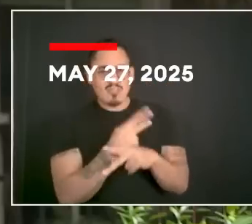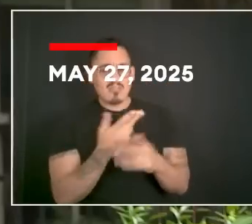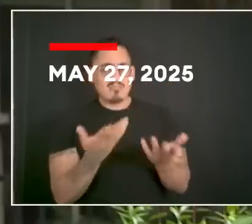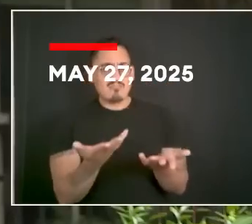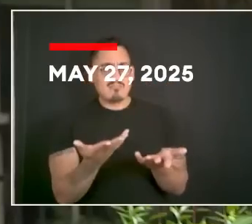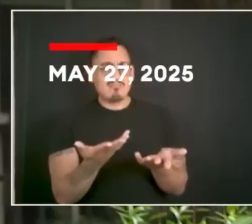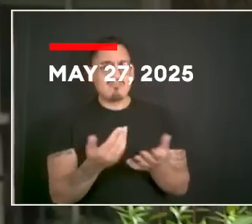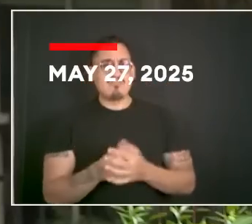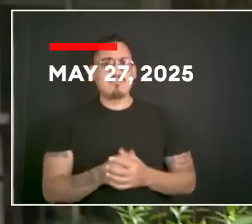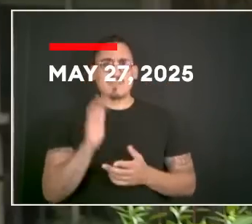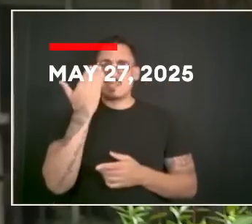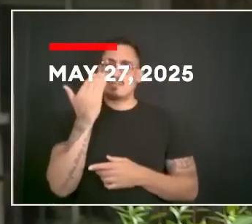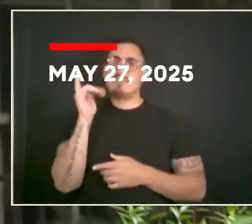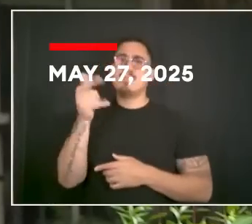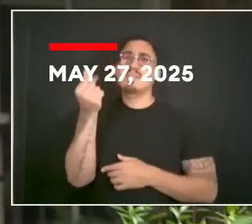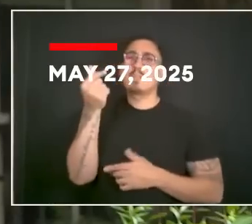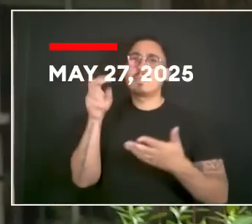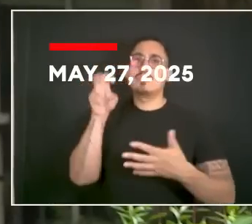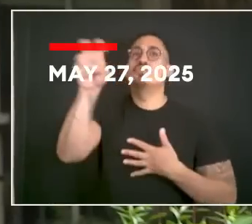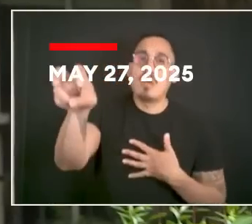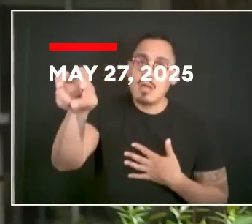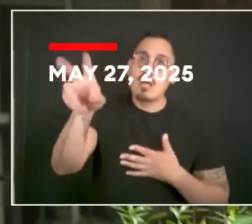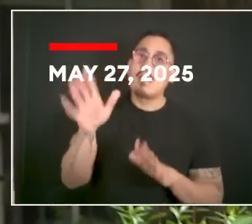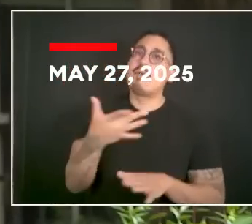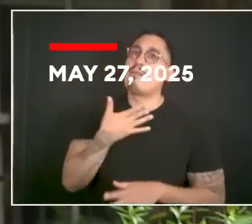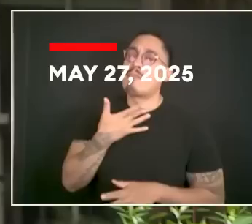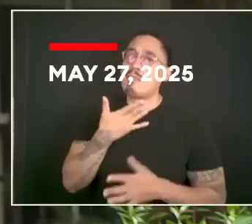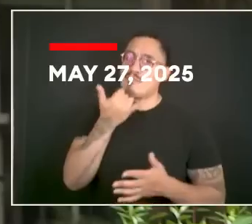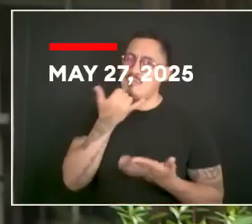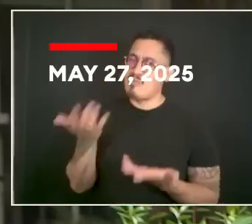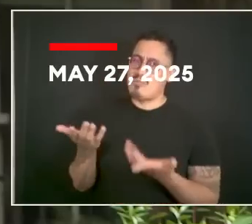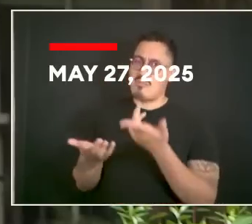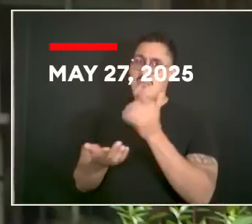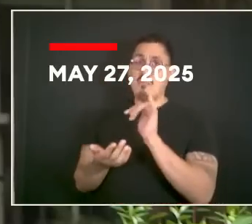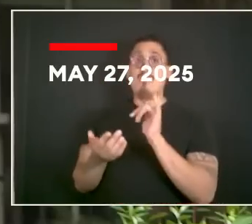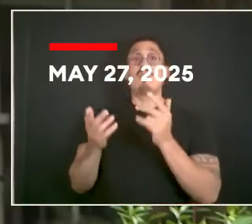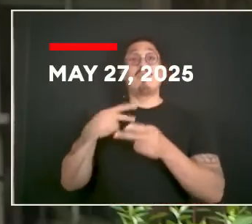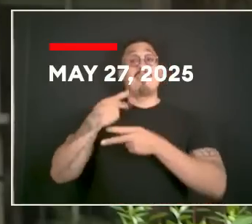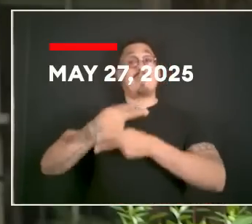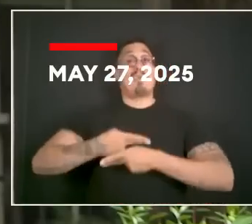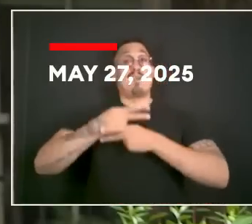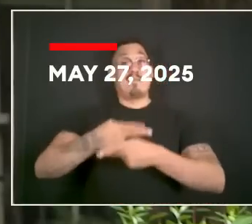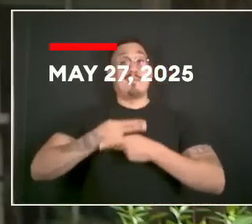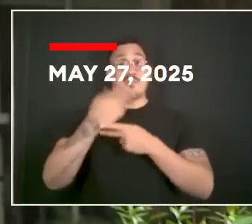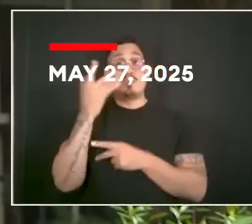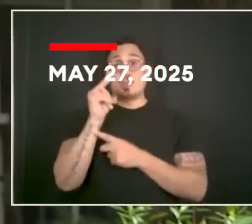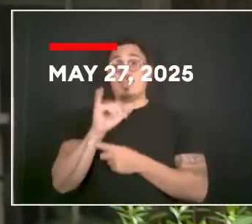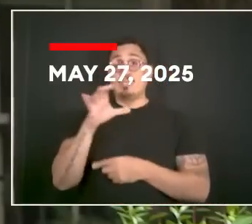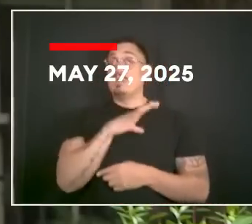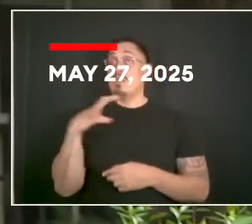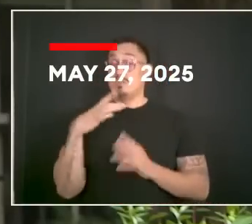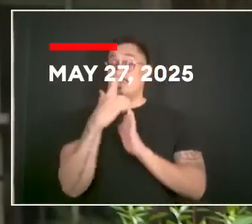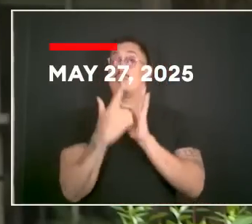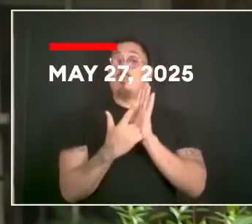gun. Well, we have to be extremely careful because the New York City Council laws, I'm limited on what